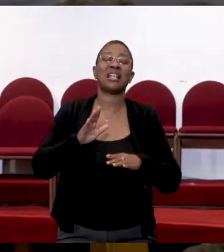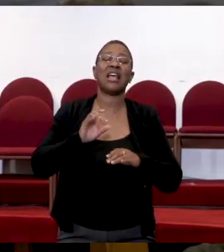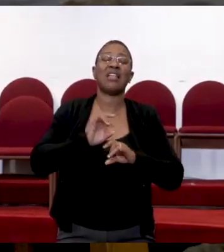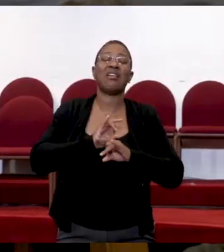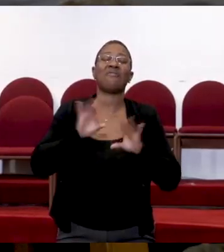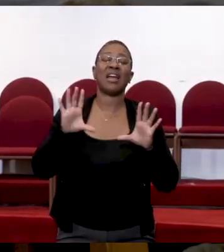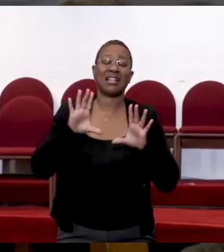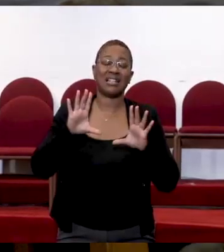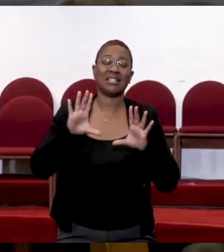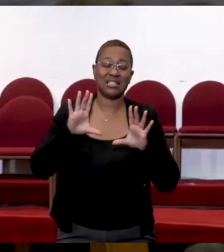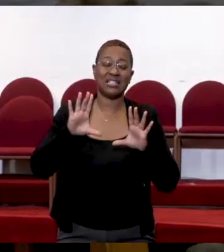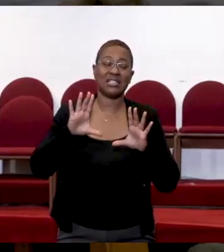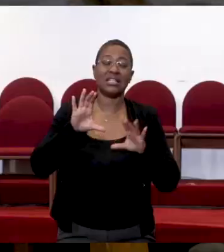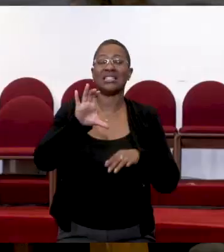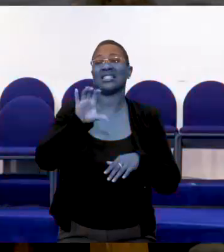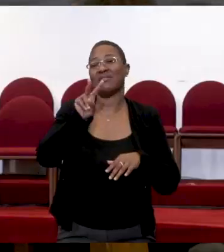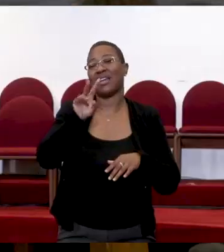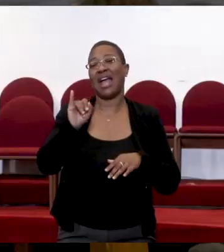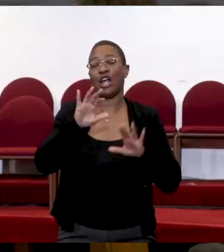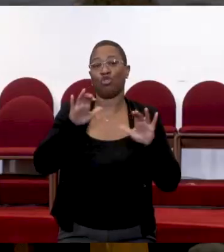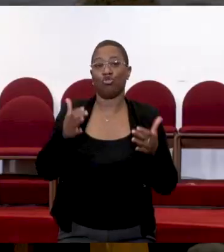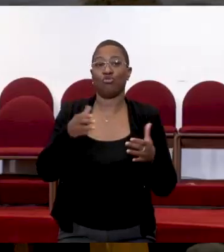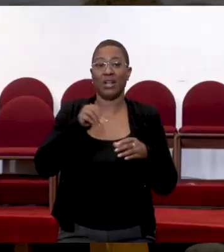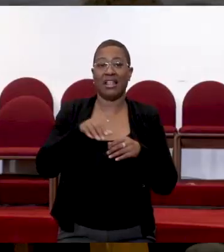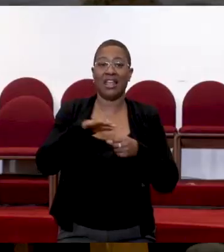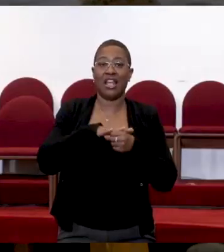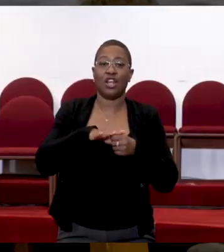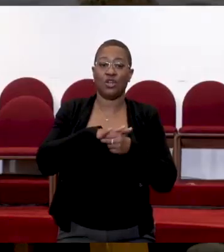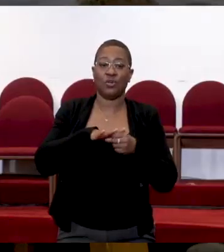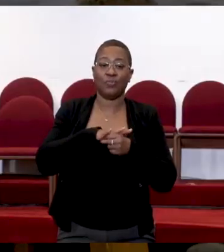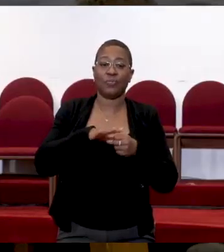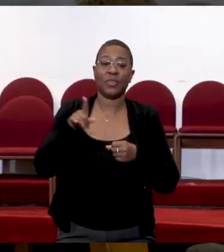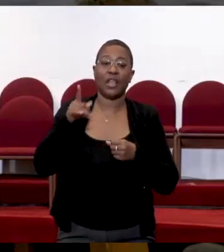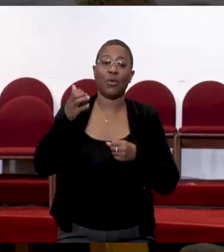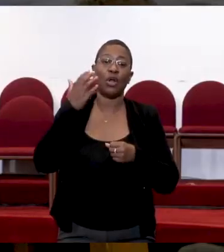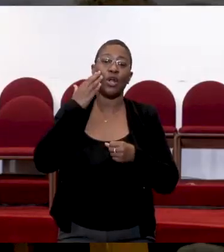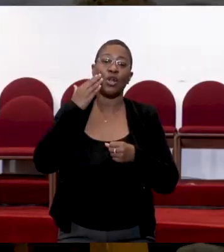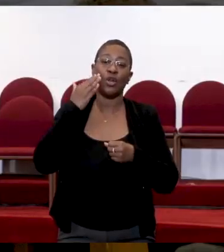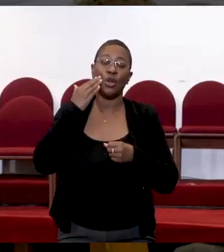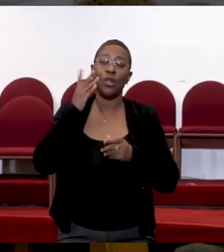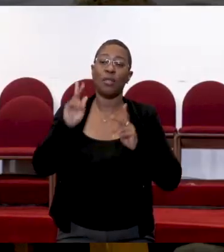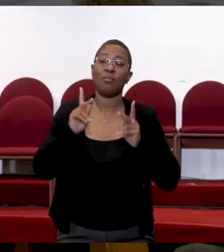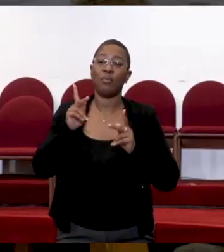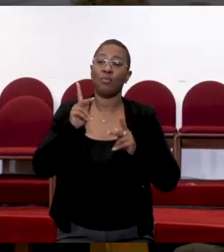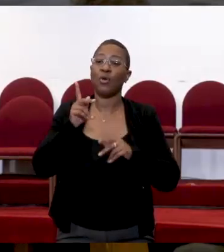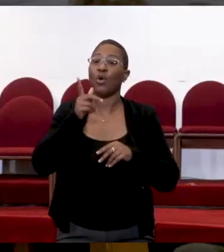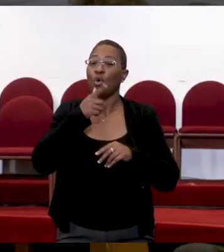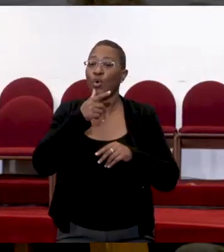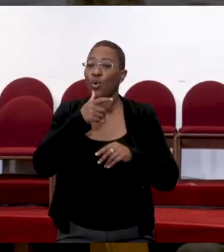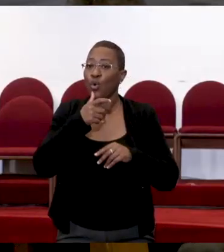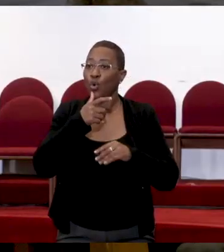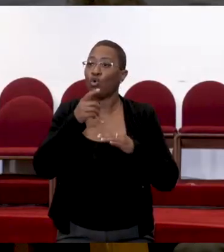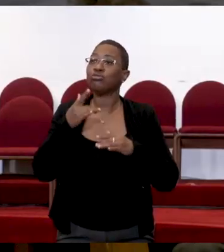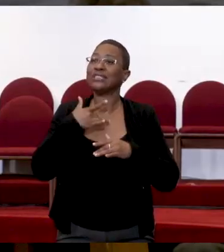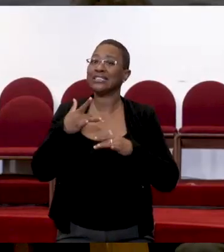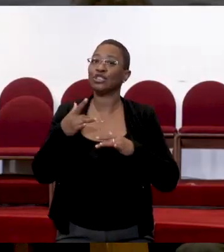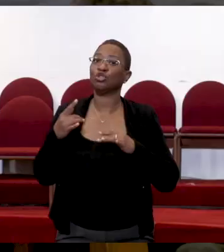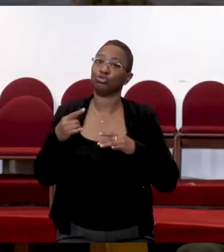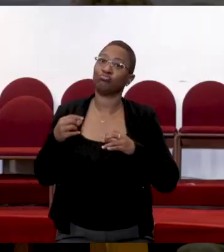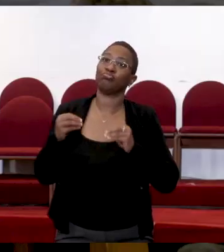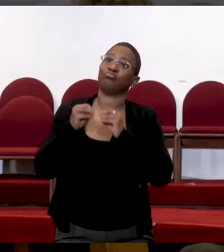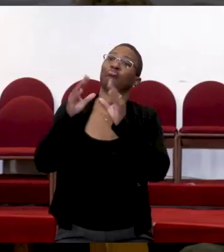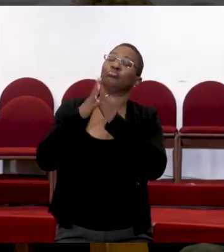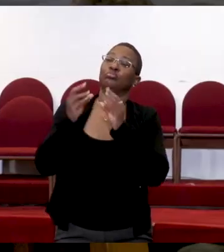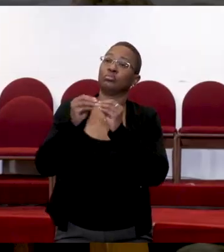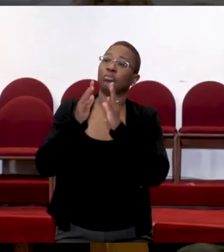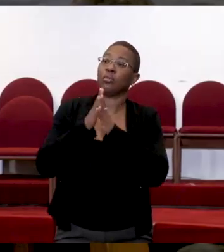area. And what we really need is they want to know the people who are getting into the beefs early. That's their whole job. And